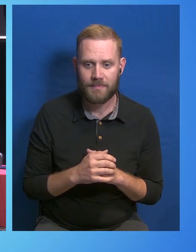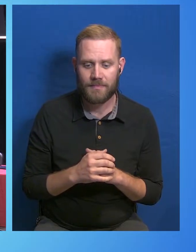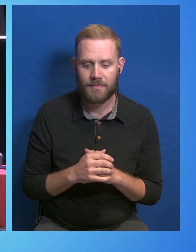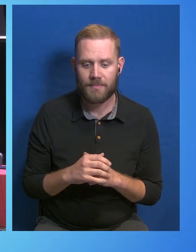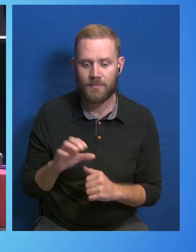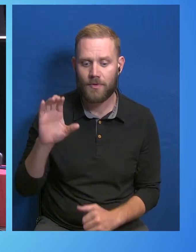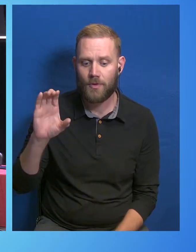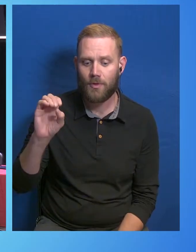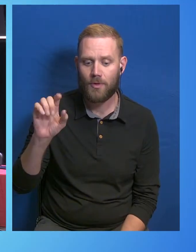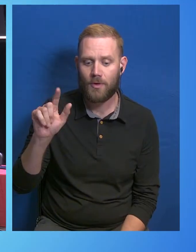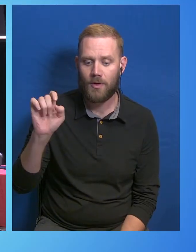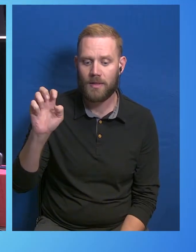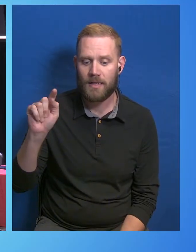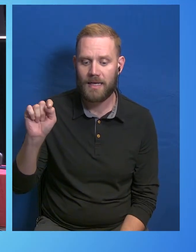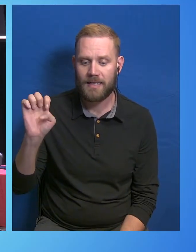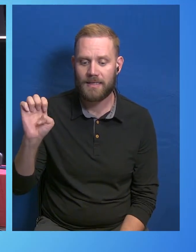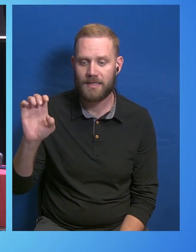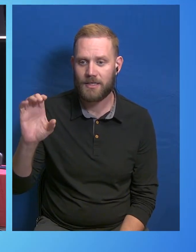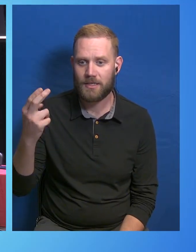Colette Chapman.